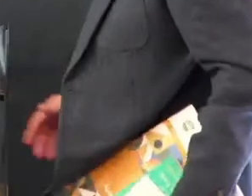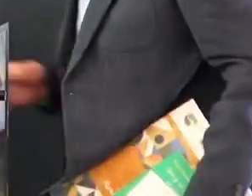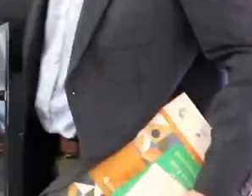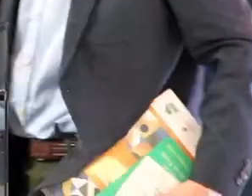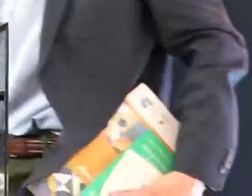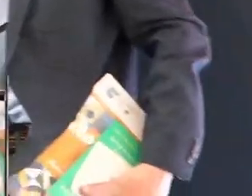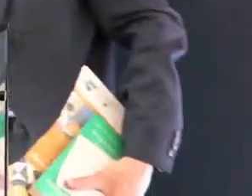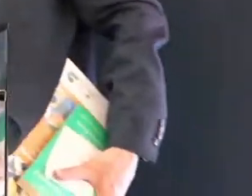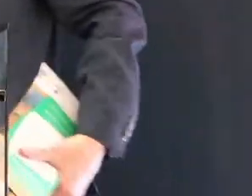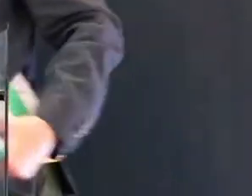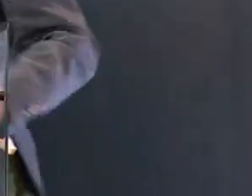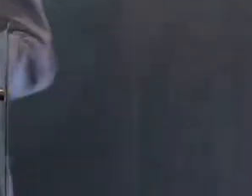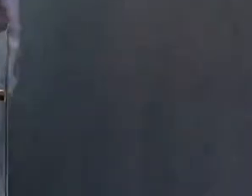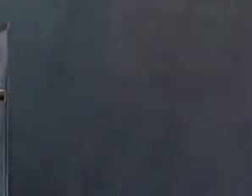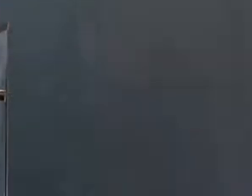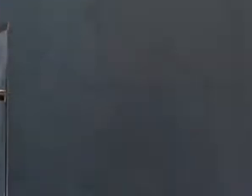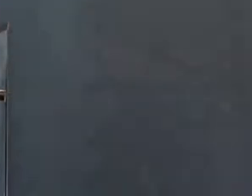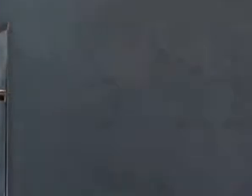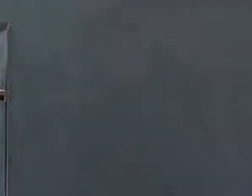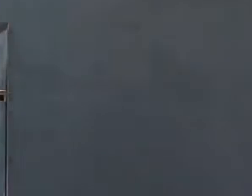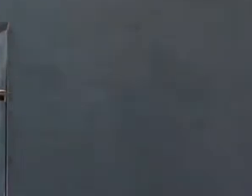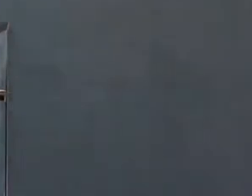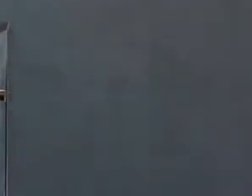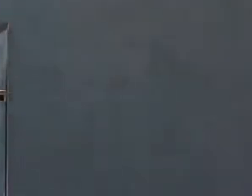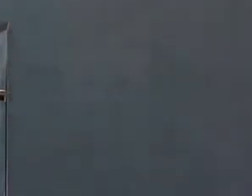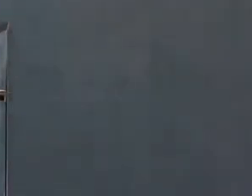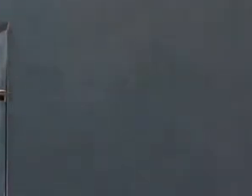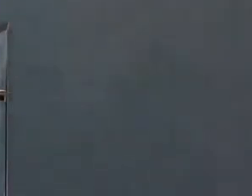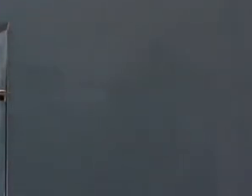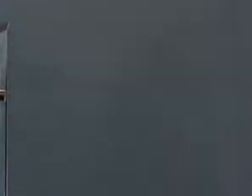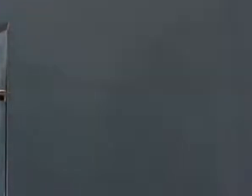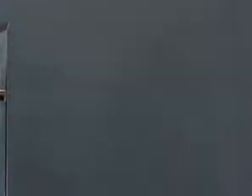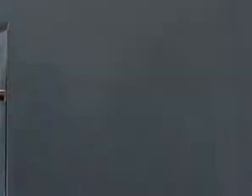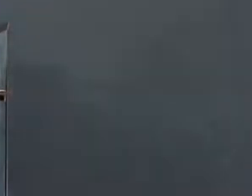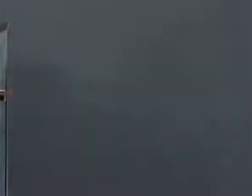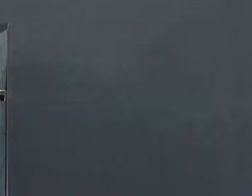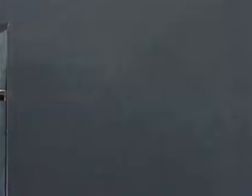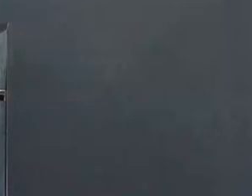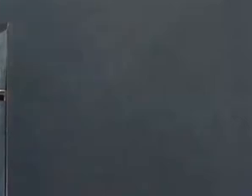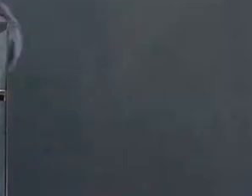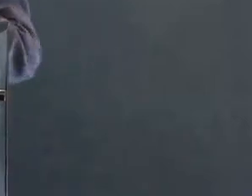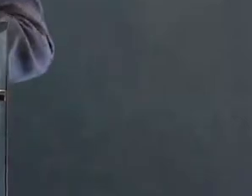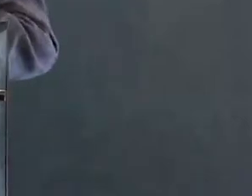of support. Thank you, sir. No, thanks very much. Morning, everybody. Dumoulin.